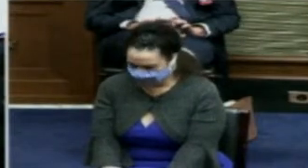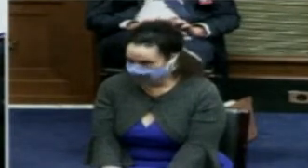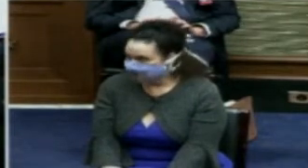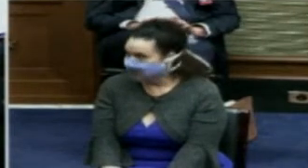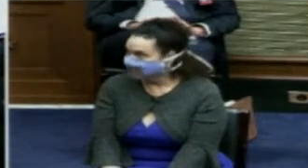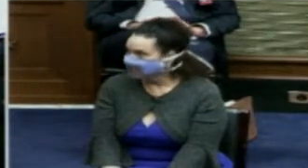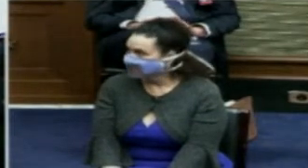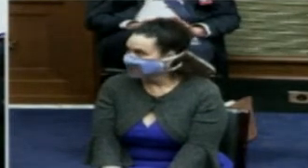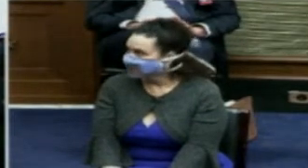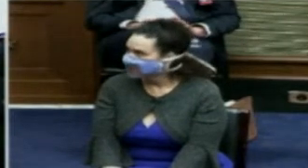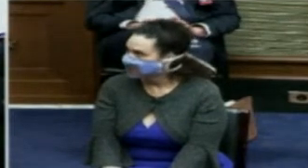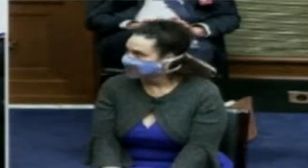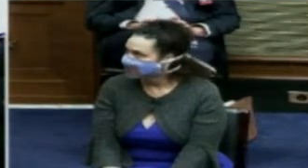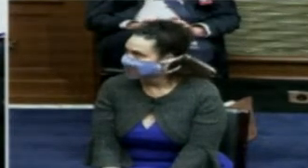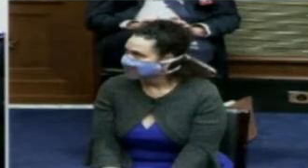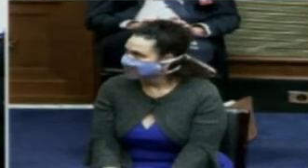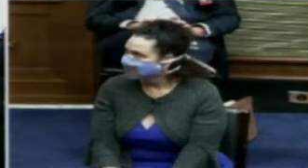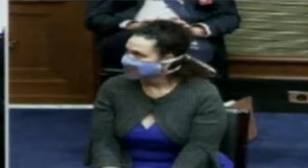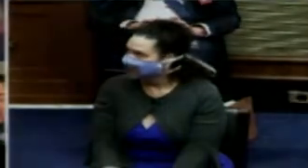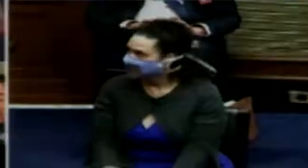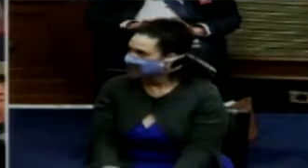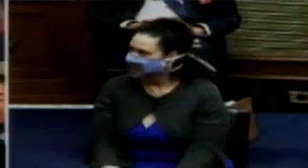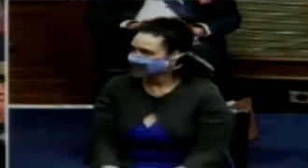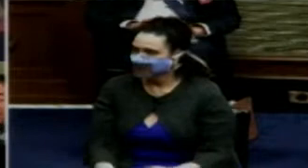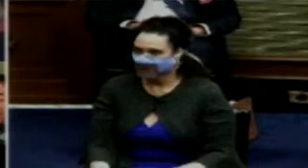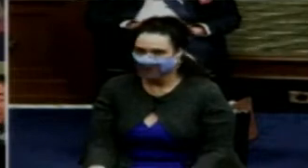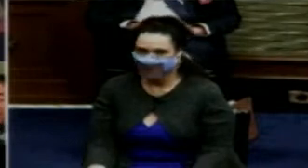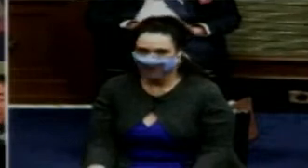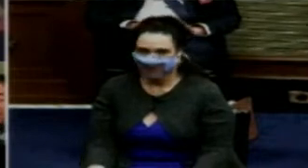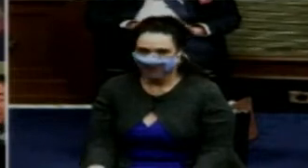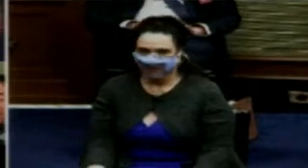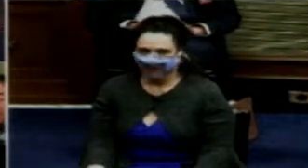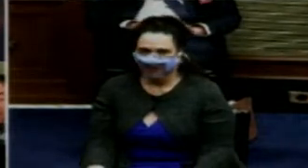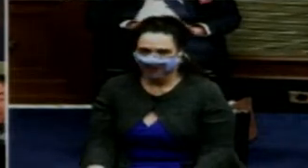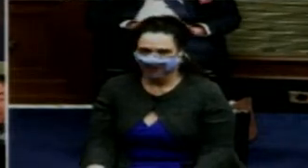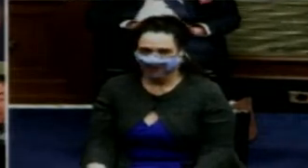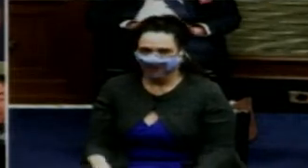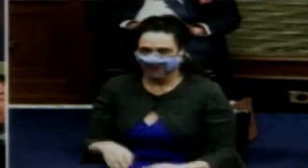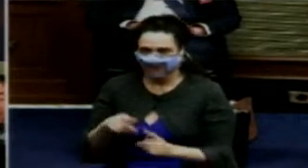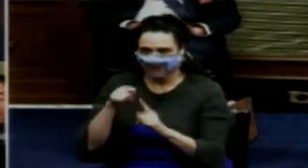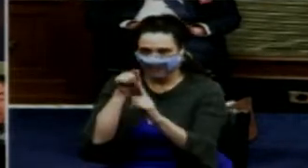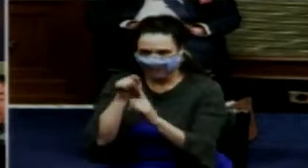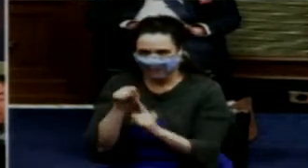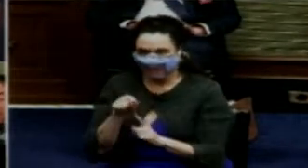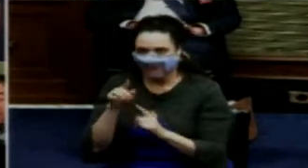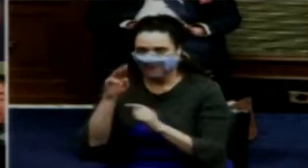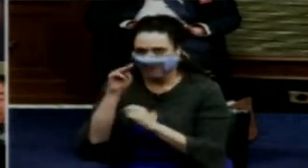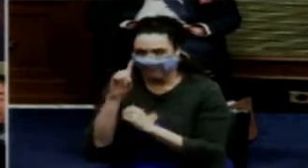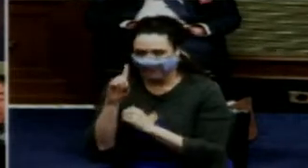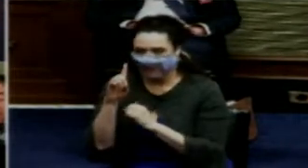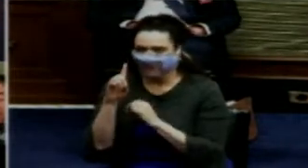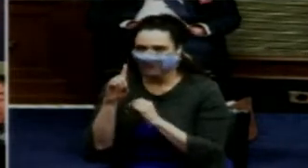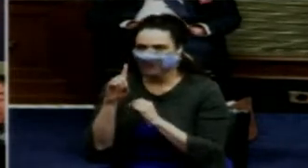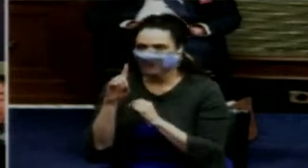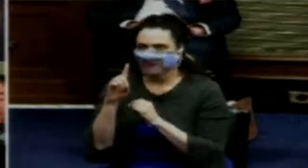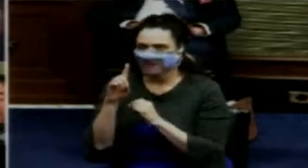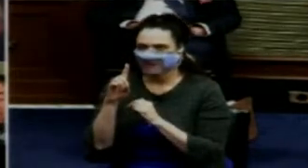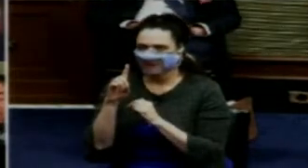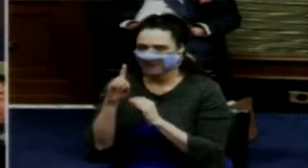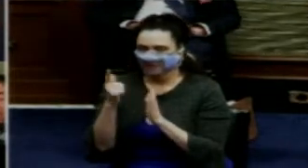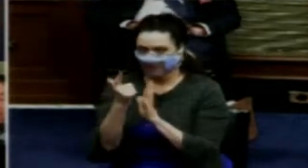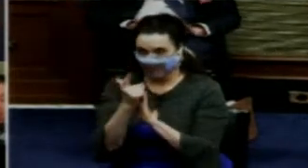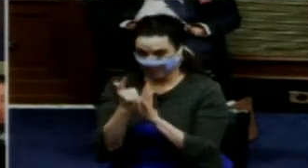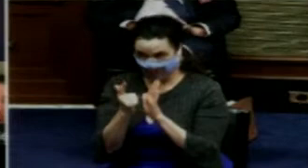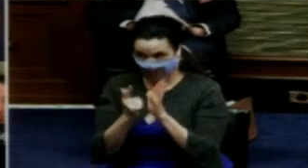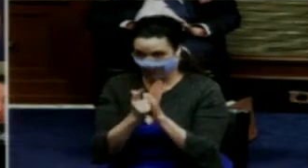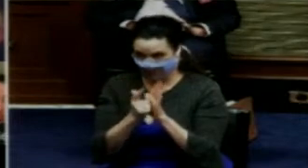And the argument is that this Maryland statute that ceded land